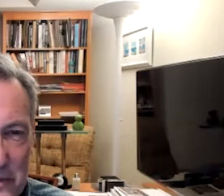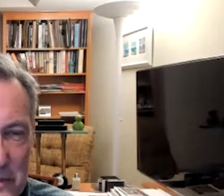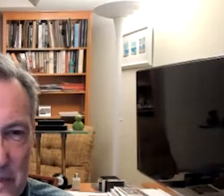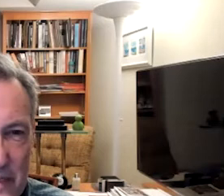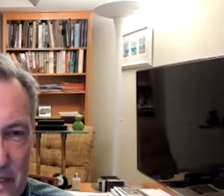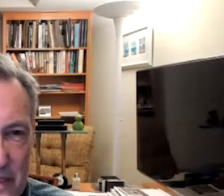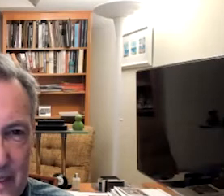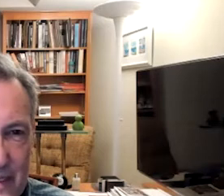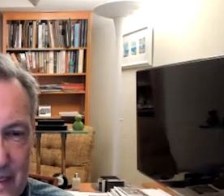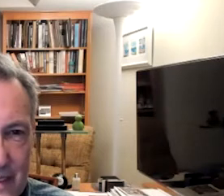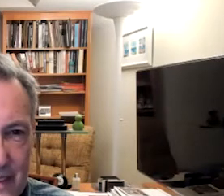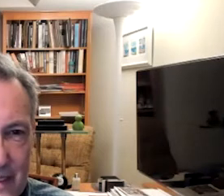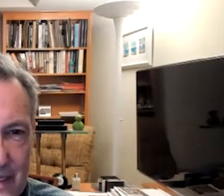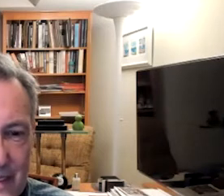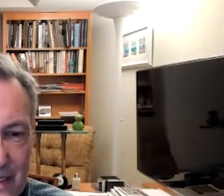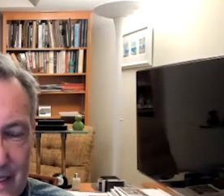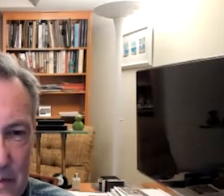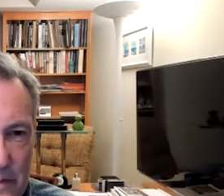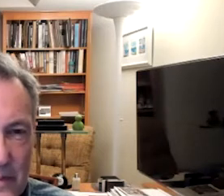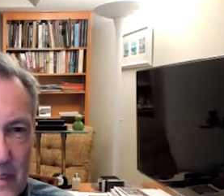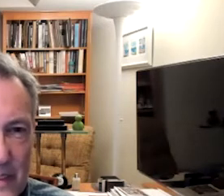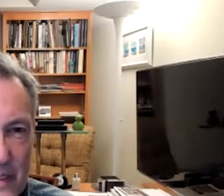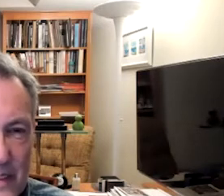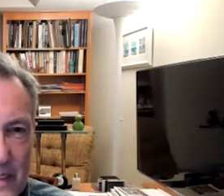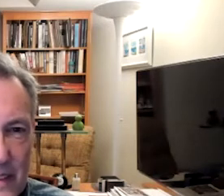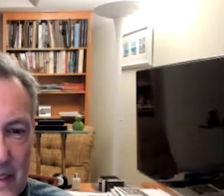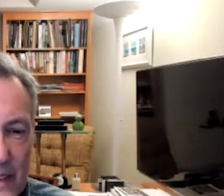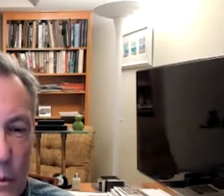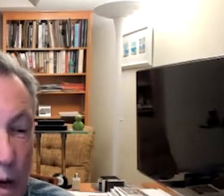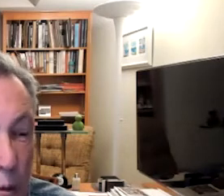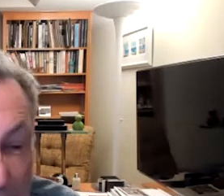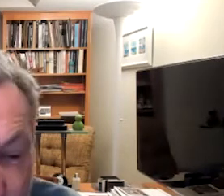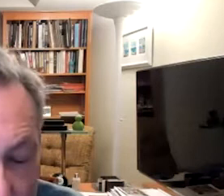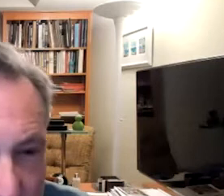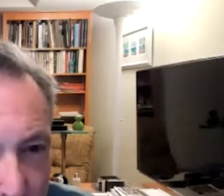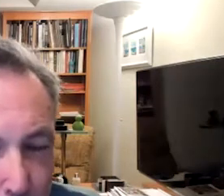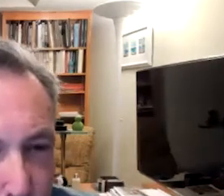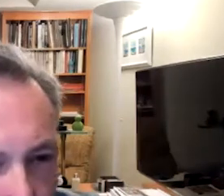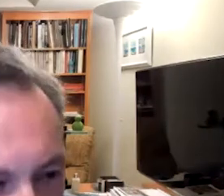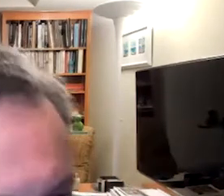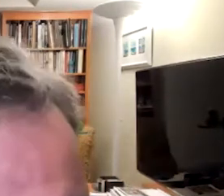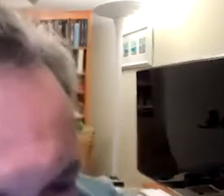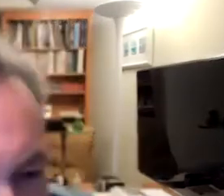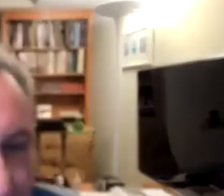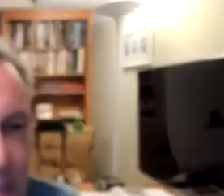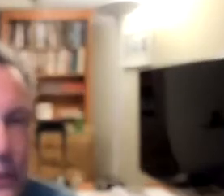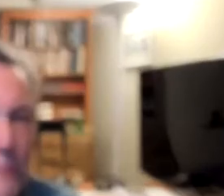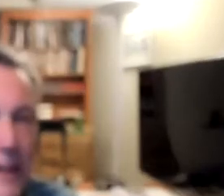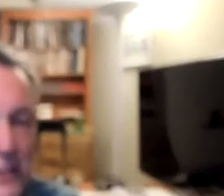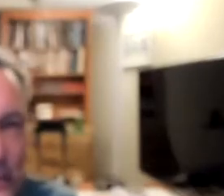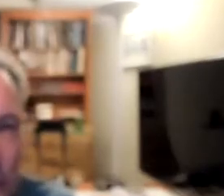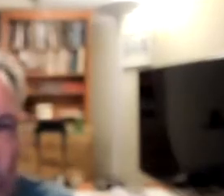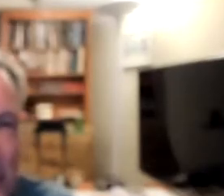their impact and to shape their impact, as opposed to simply being victims of them? Well, we have to be careful about revealing